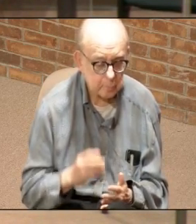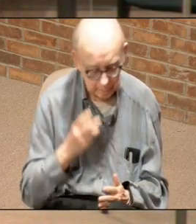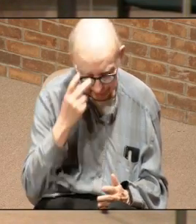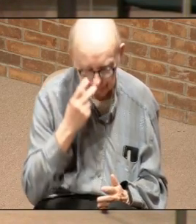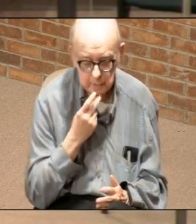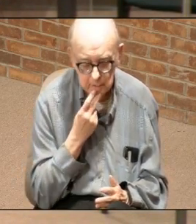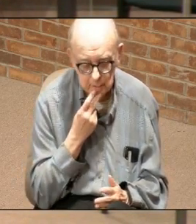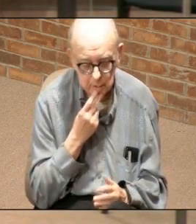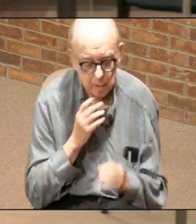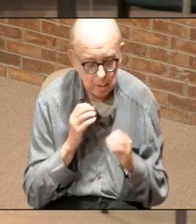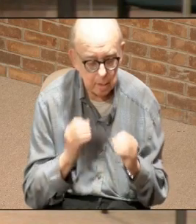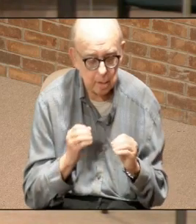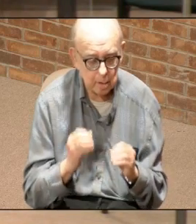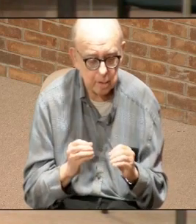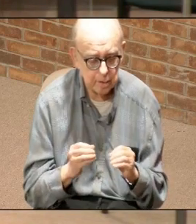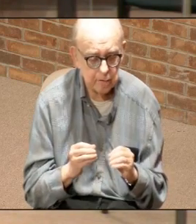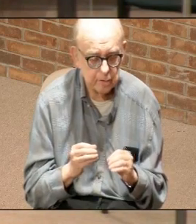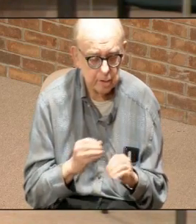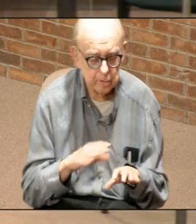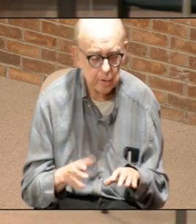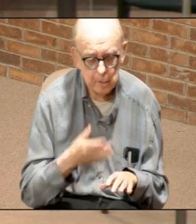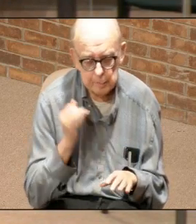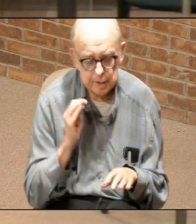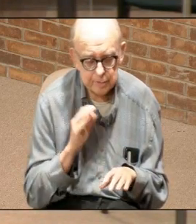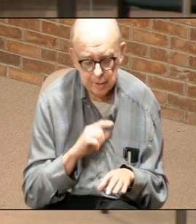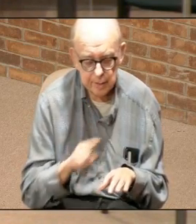Parents were teaching, doing the best they could.